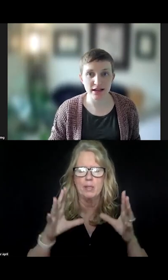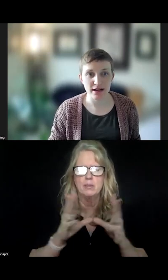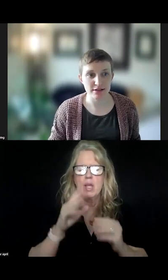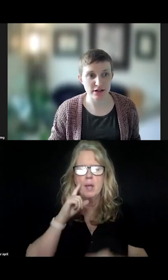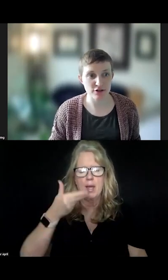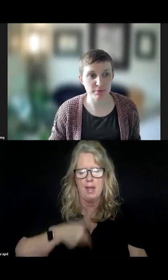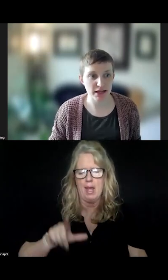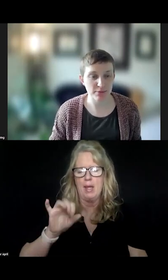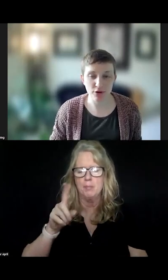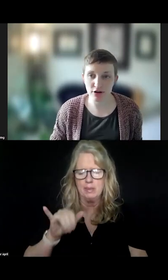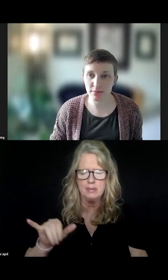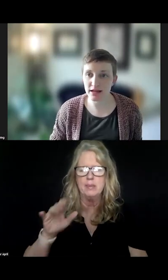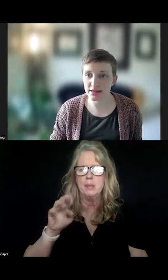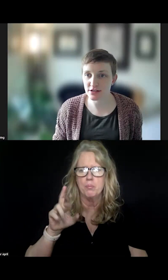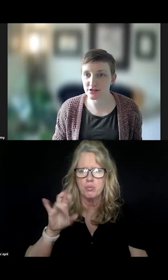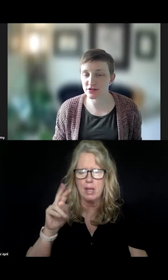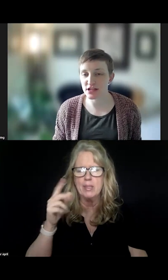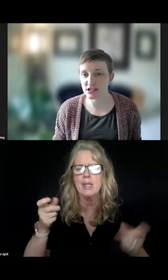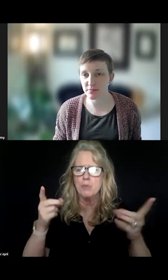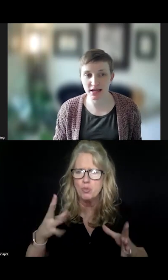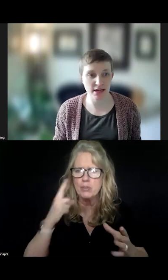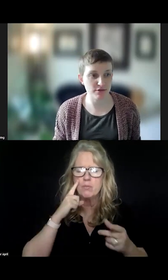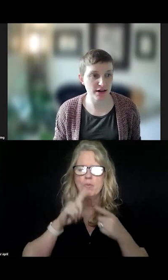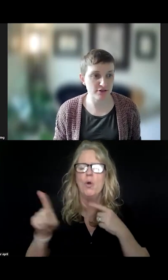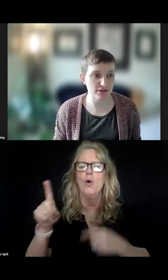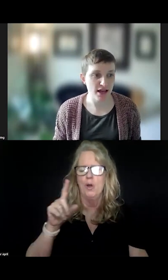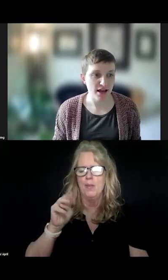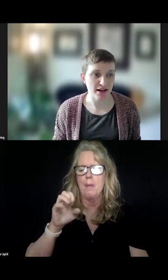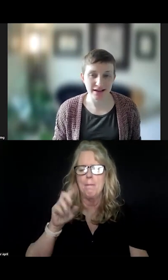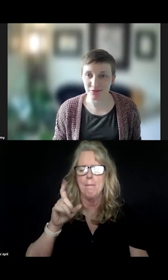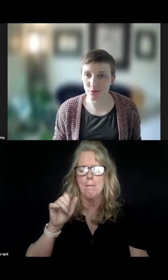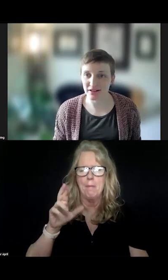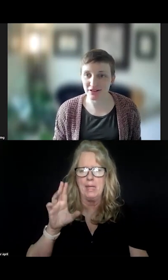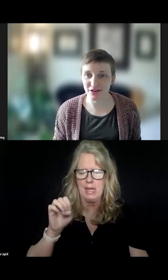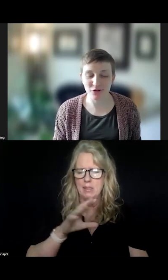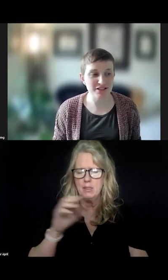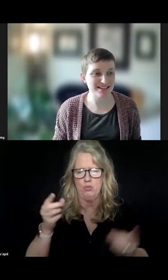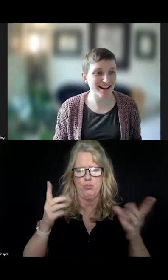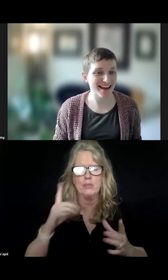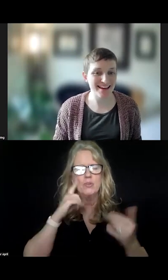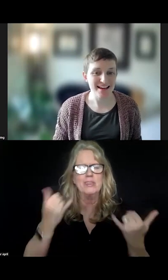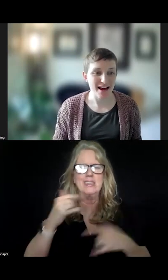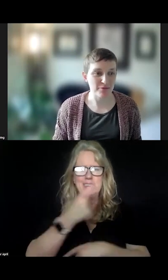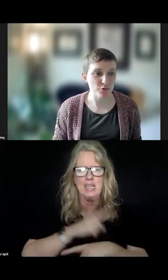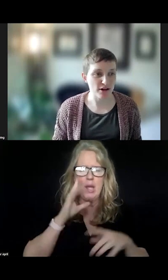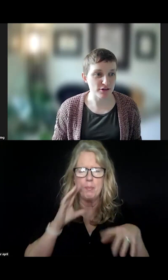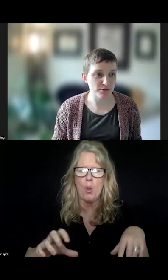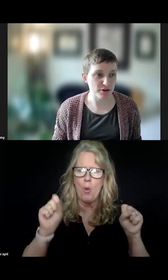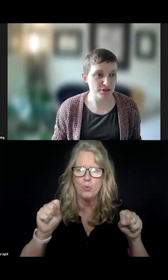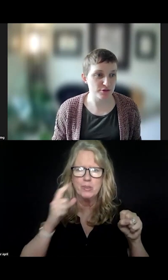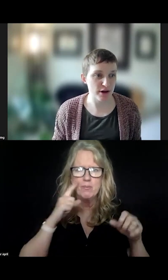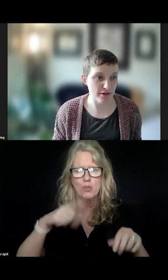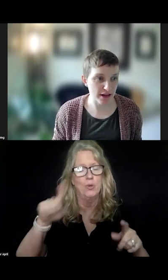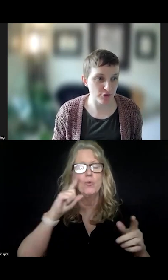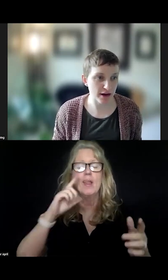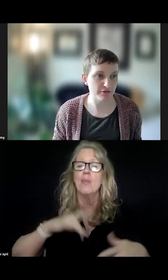Browning, Director of Medicaid Programming at the National Association of Medicaid Directors, and I will be your host today. We are thrilled